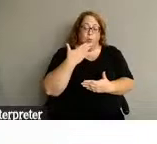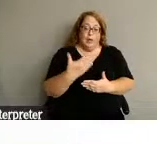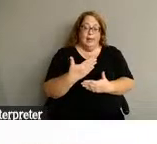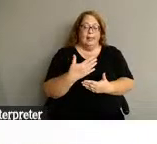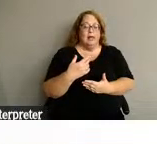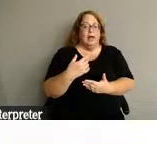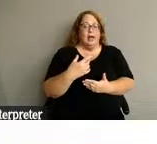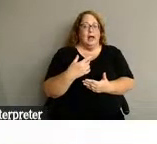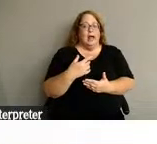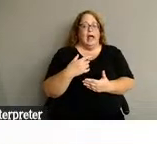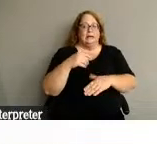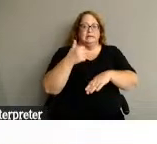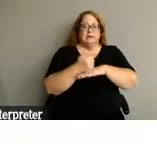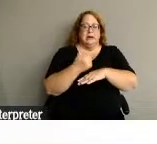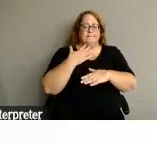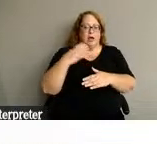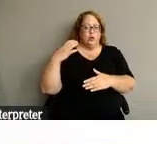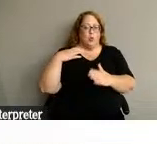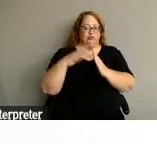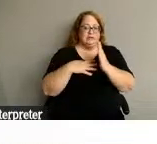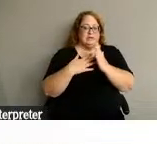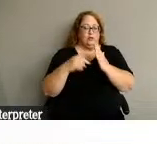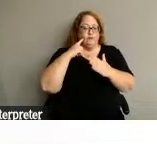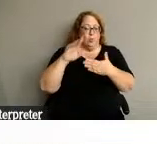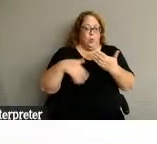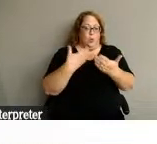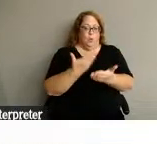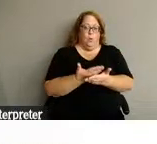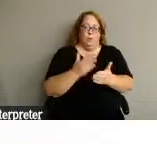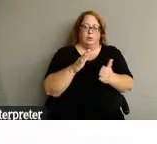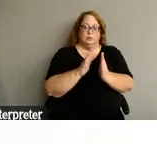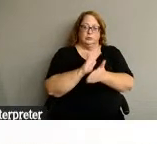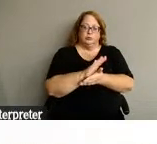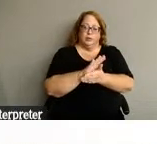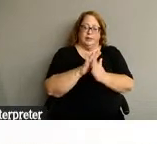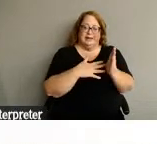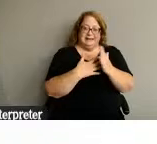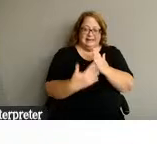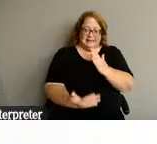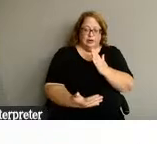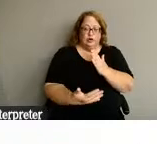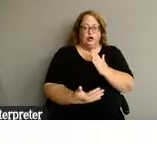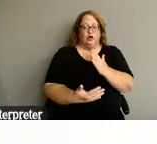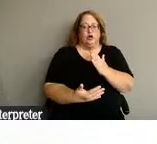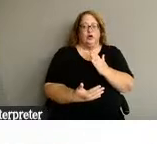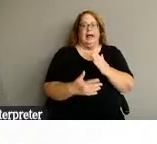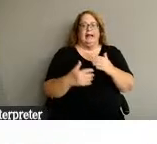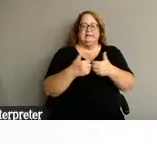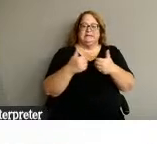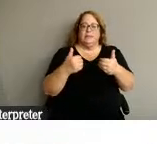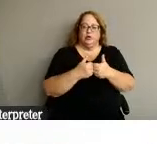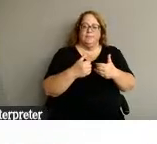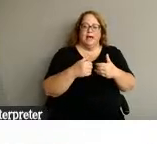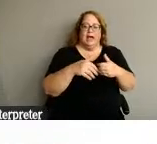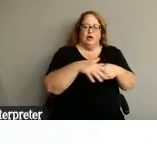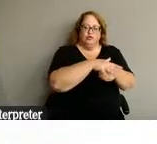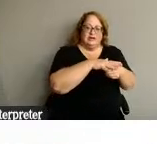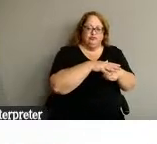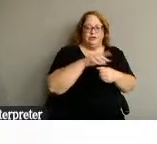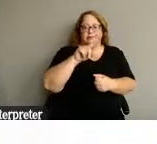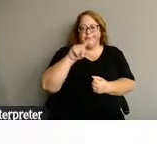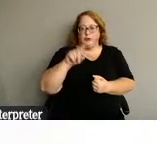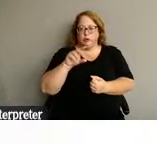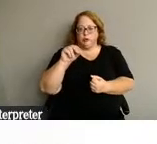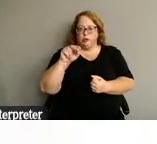my coaching schedule for the entire school year, and it is mapped out by regions, zones, and travel